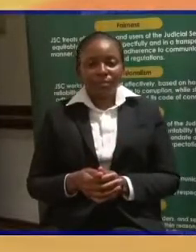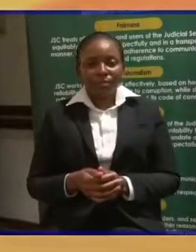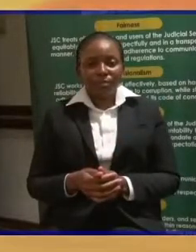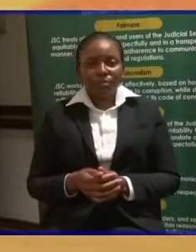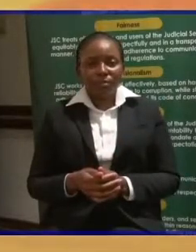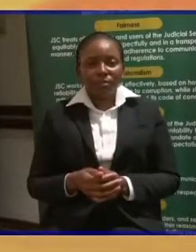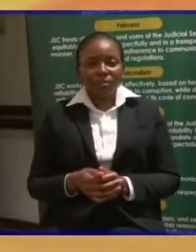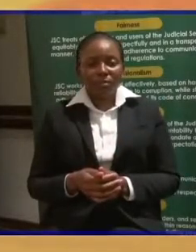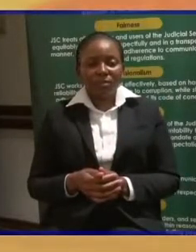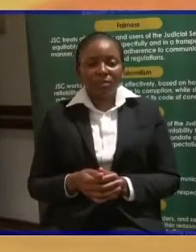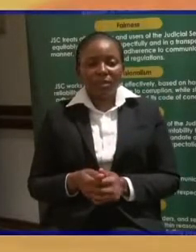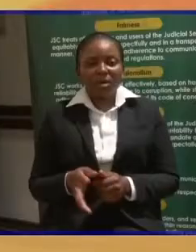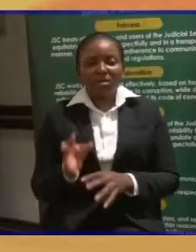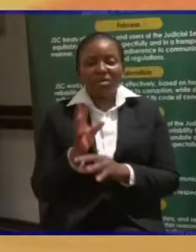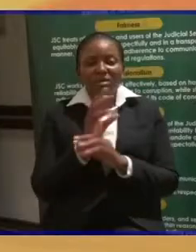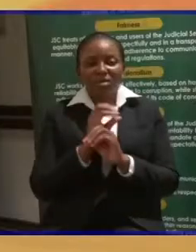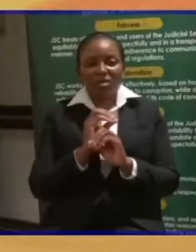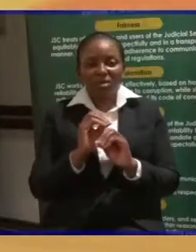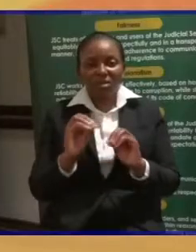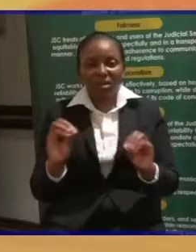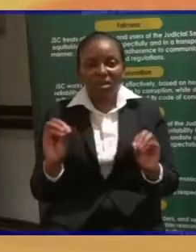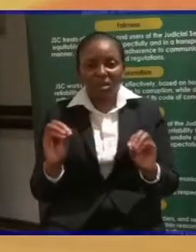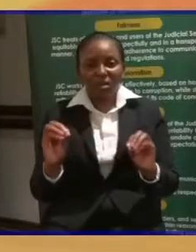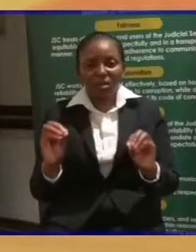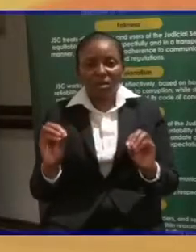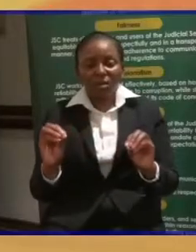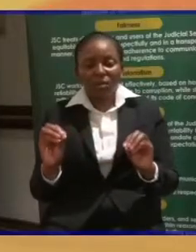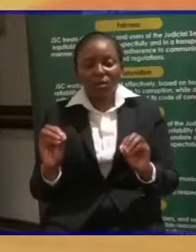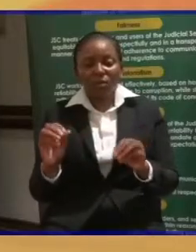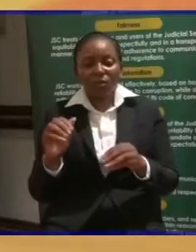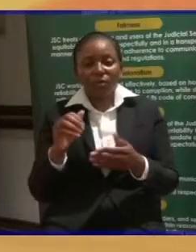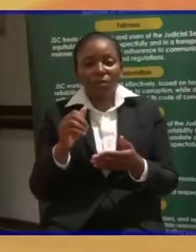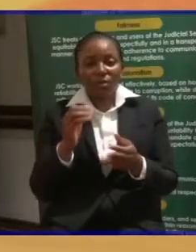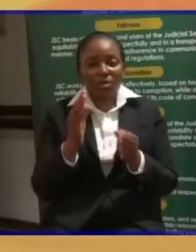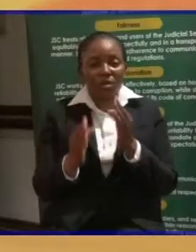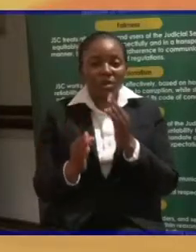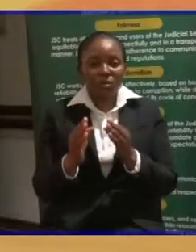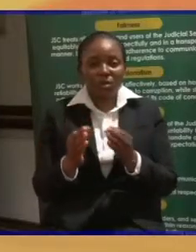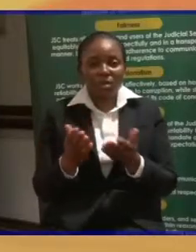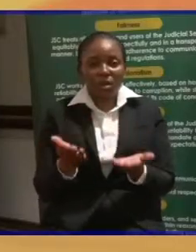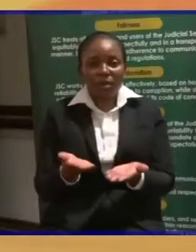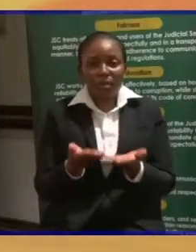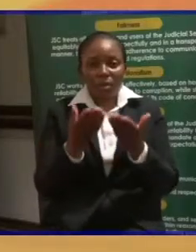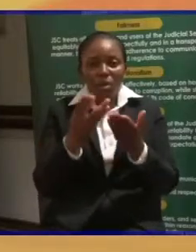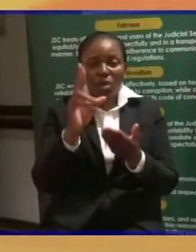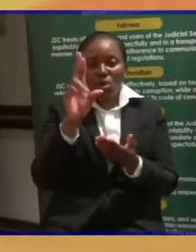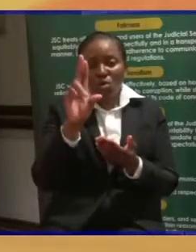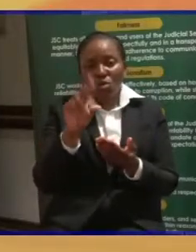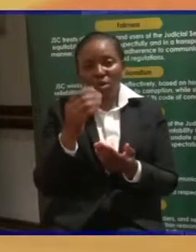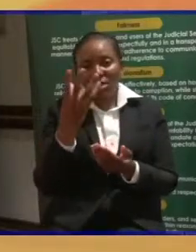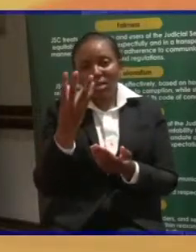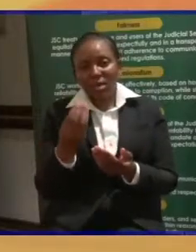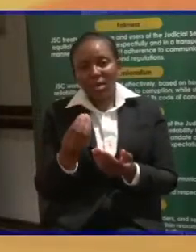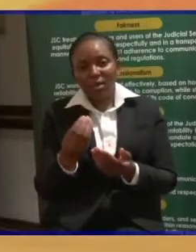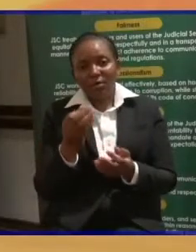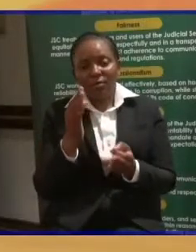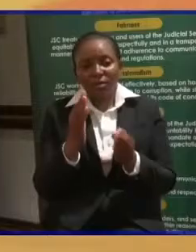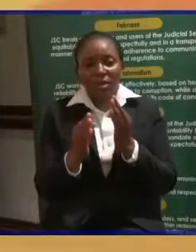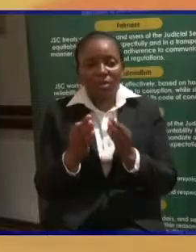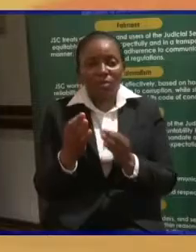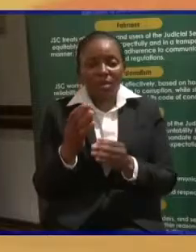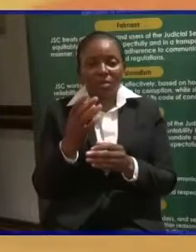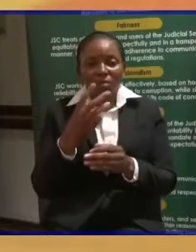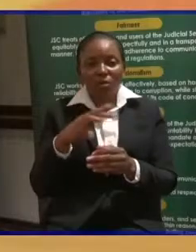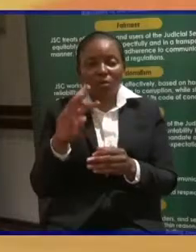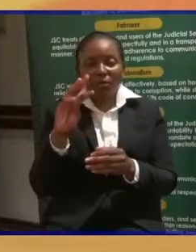None of the appeals against your judgments have been upheld. You don't have any reserved judgments over 6 months. You don't